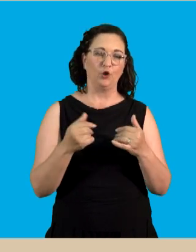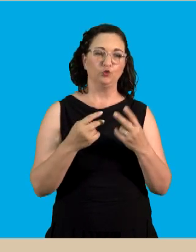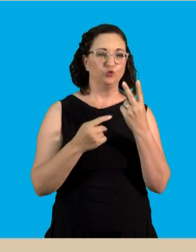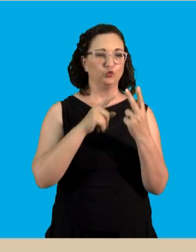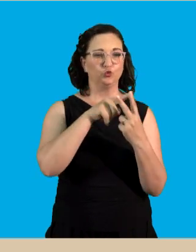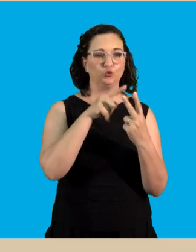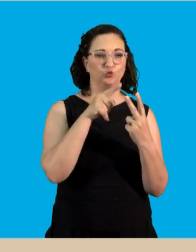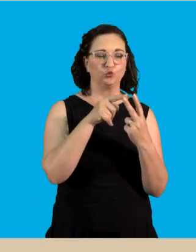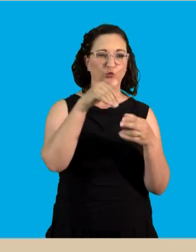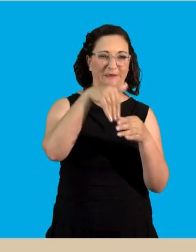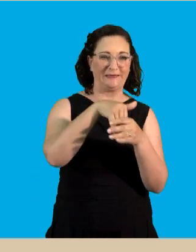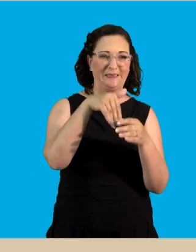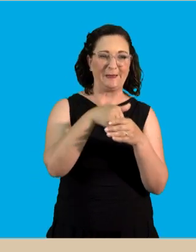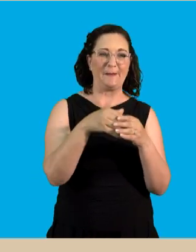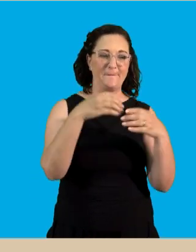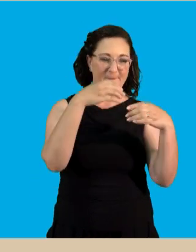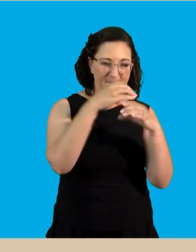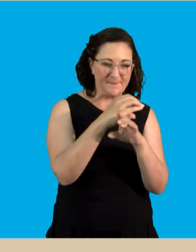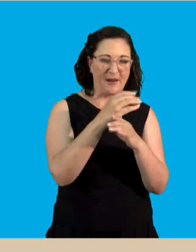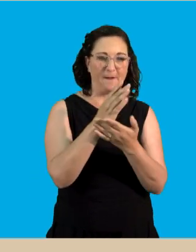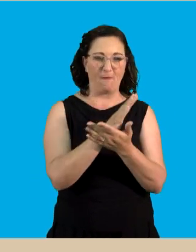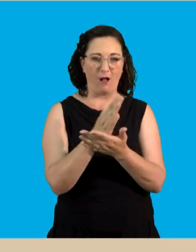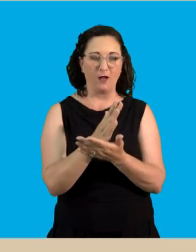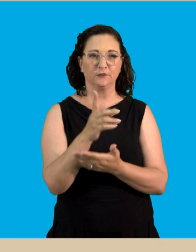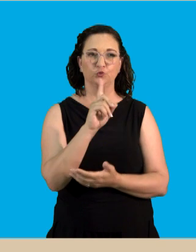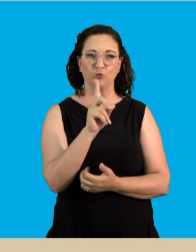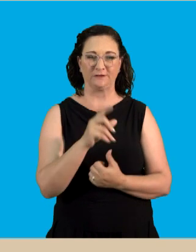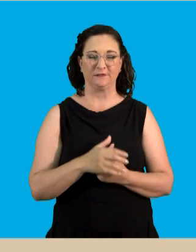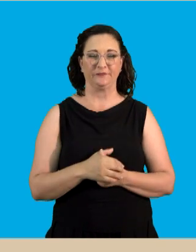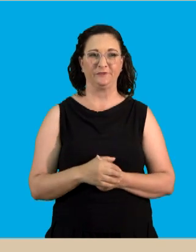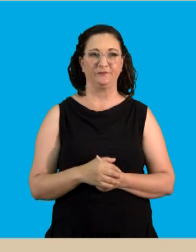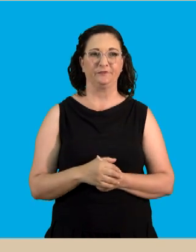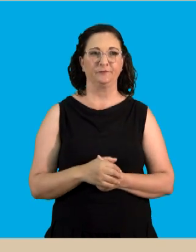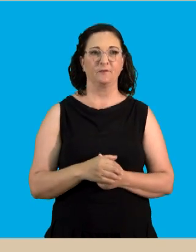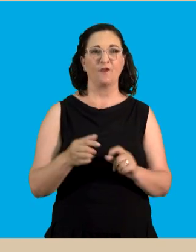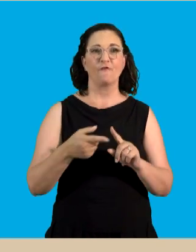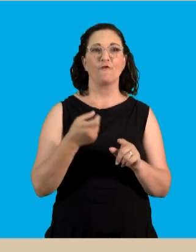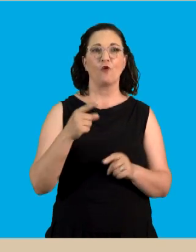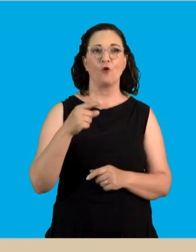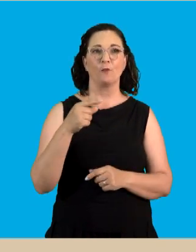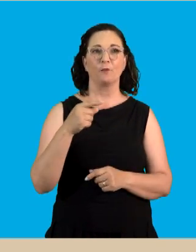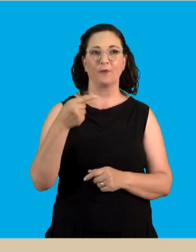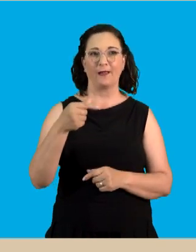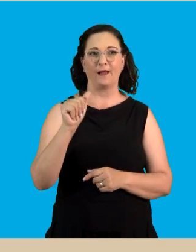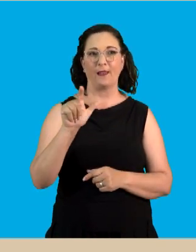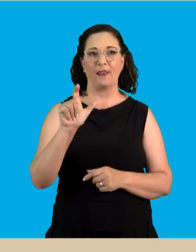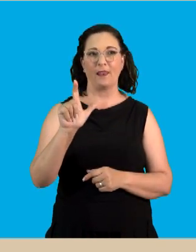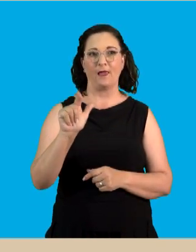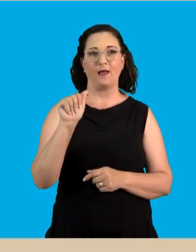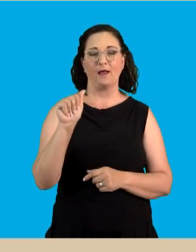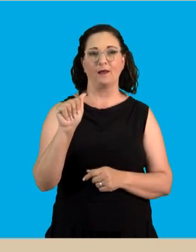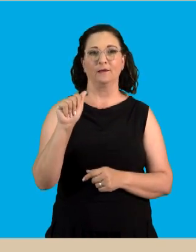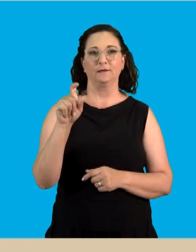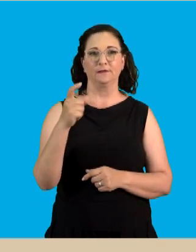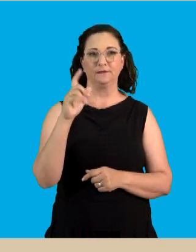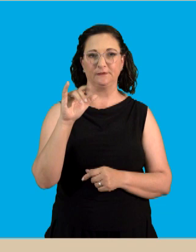that make up our Milky Way galaxy? Okay, what are the two main parts that make up our Milky Way galaxy?